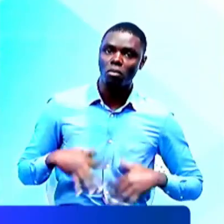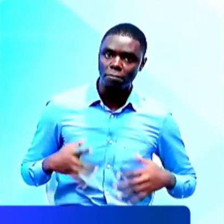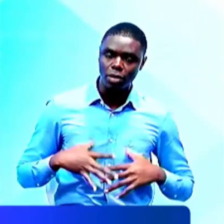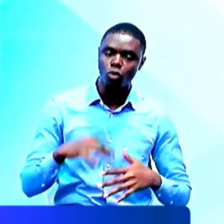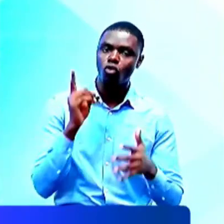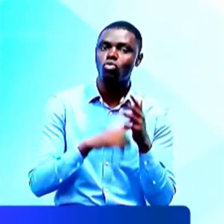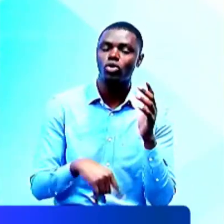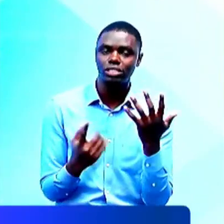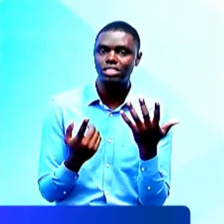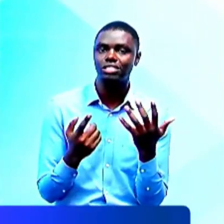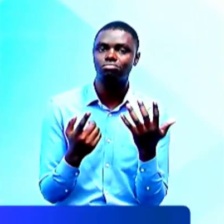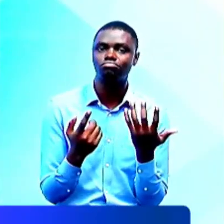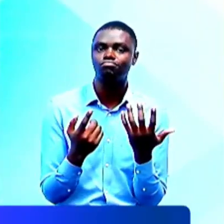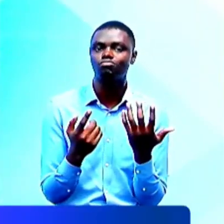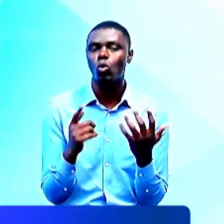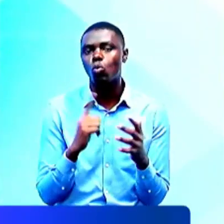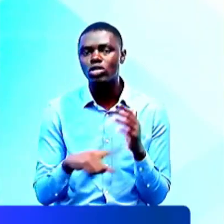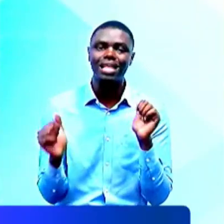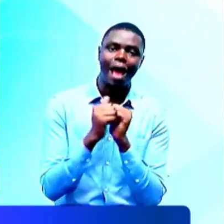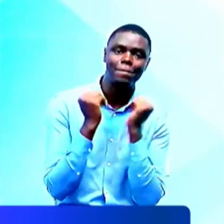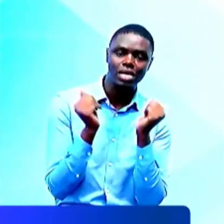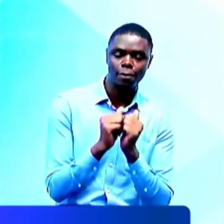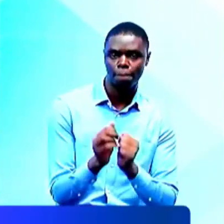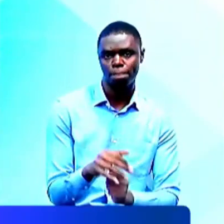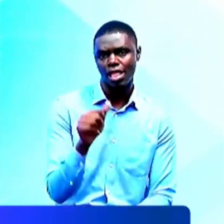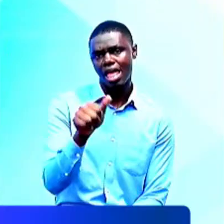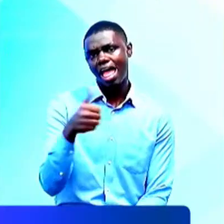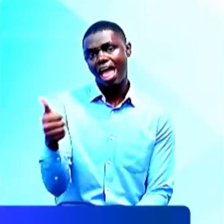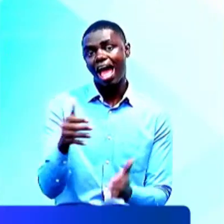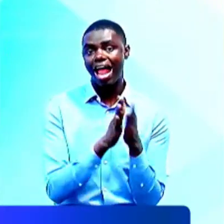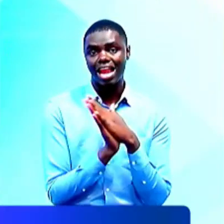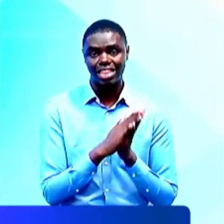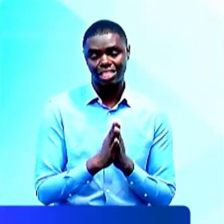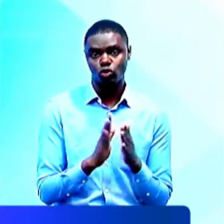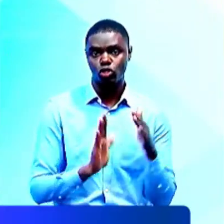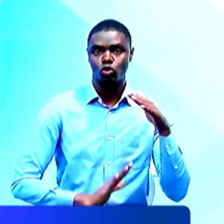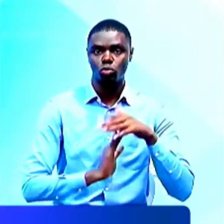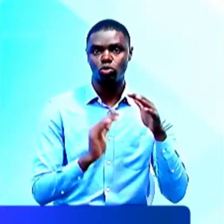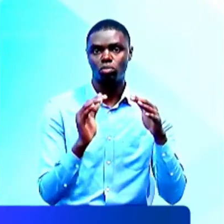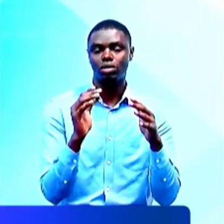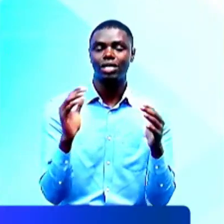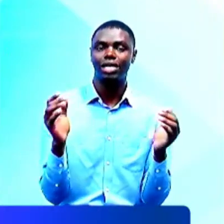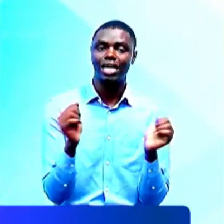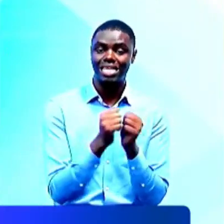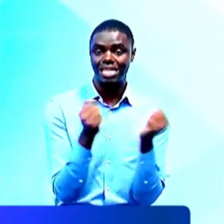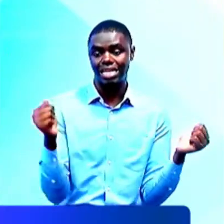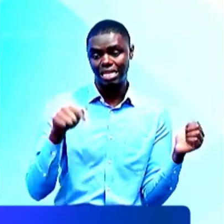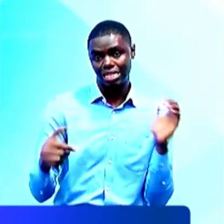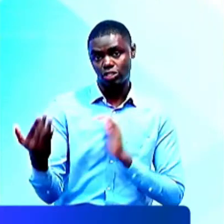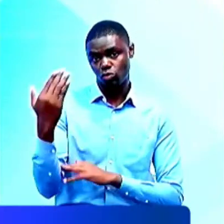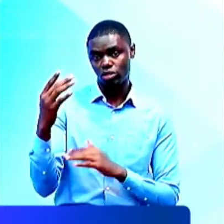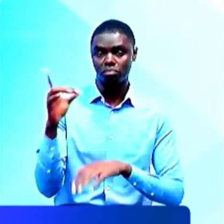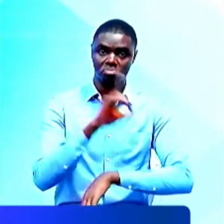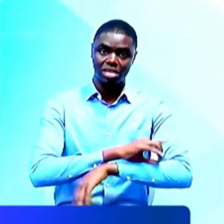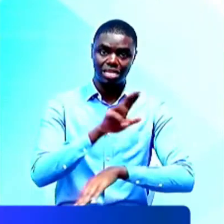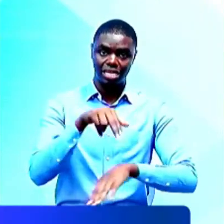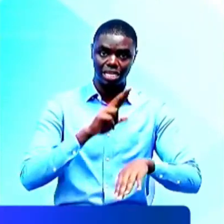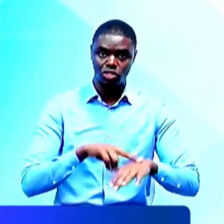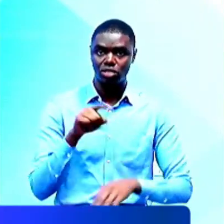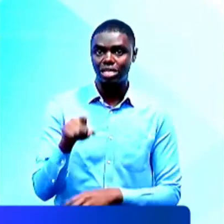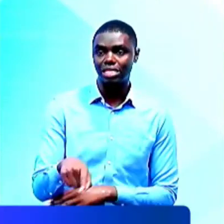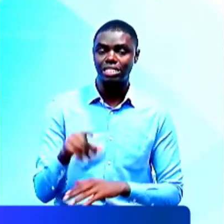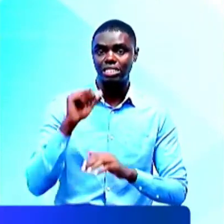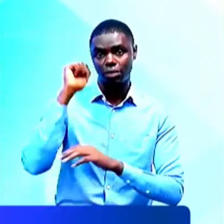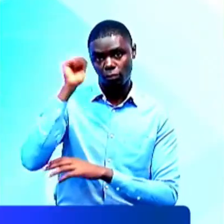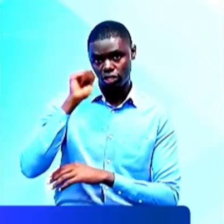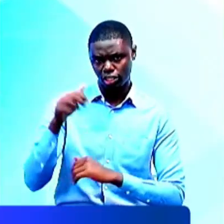of what's happening. Another story that is making headlines in the dailies this morning, that is the Daily Nation, and this is in